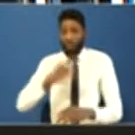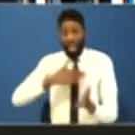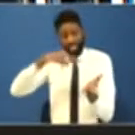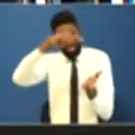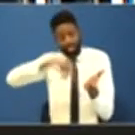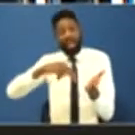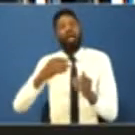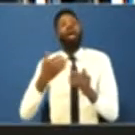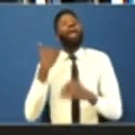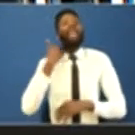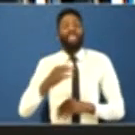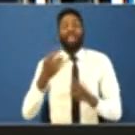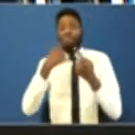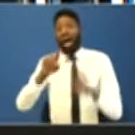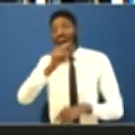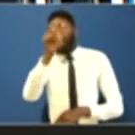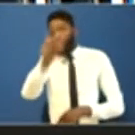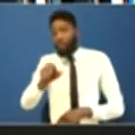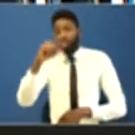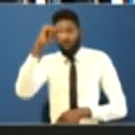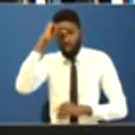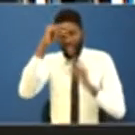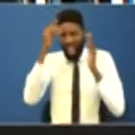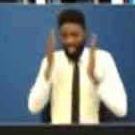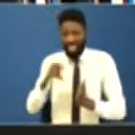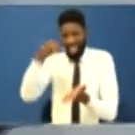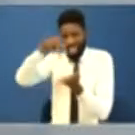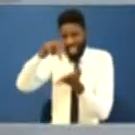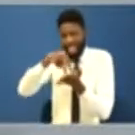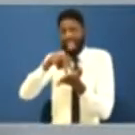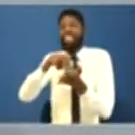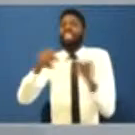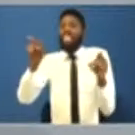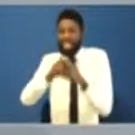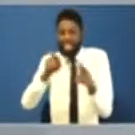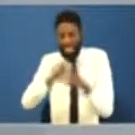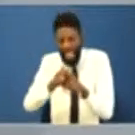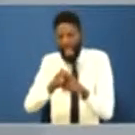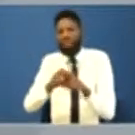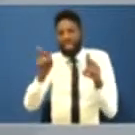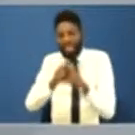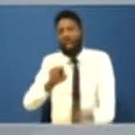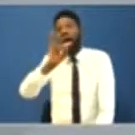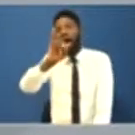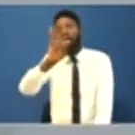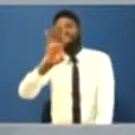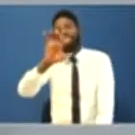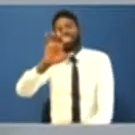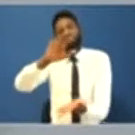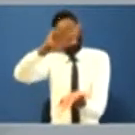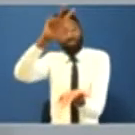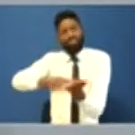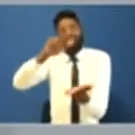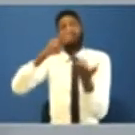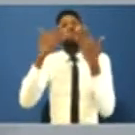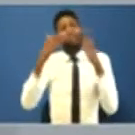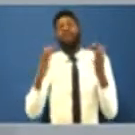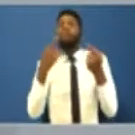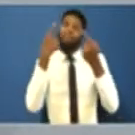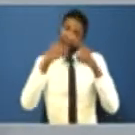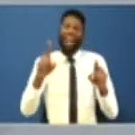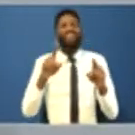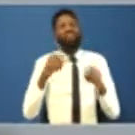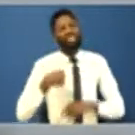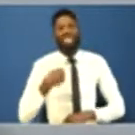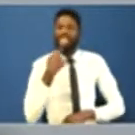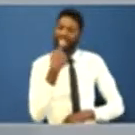yet we have a gubernatorial candidate who has been cleared by the same commission so anyway the issue i'm